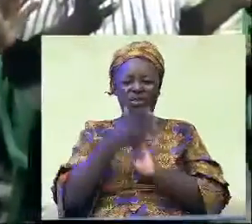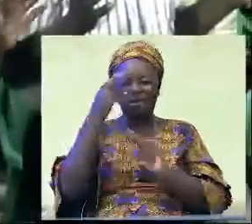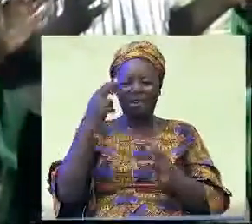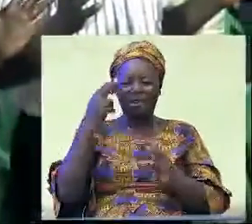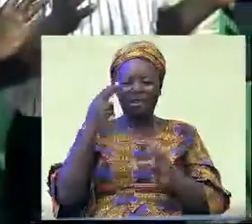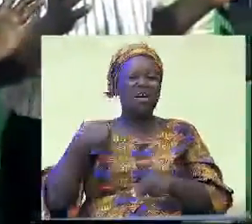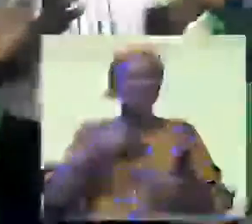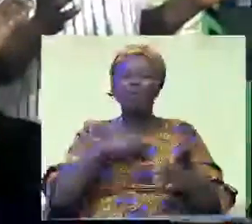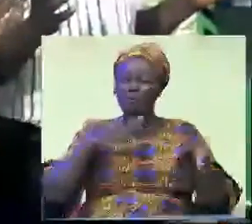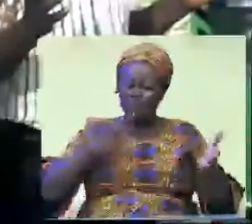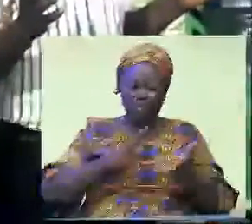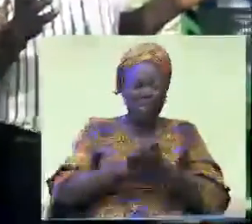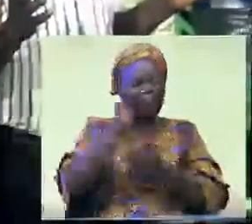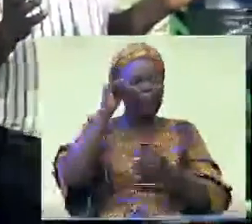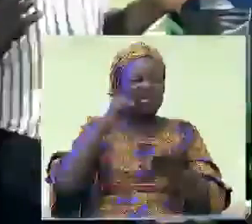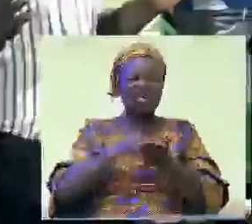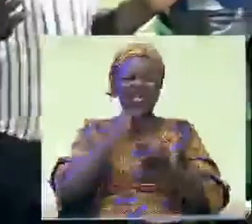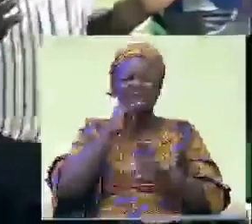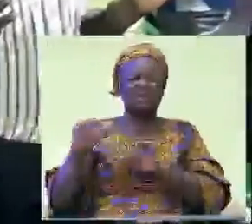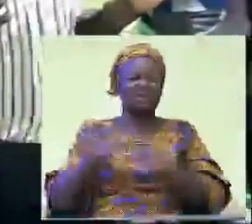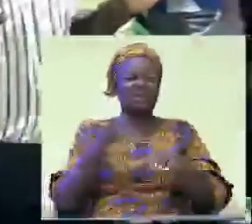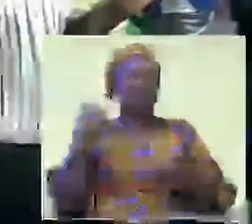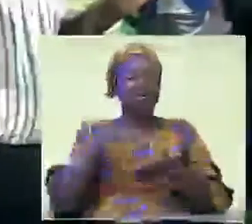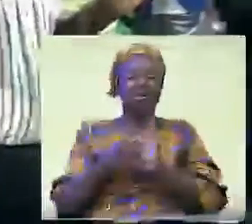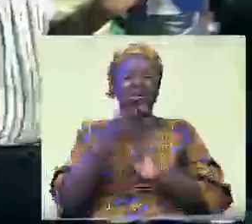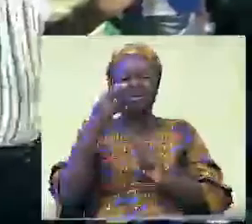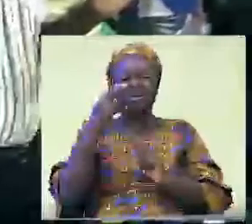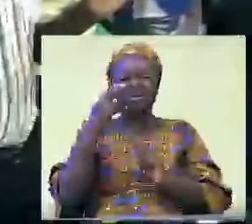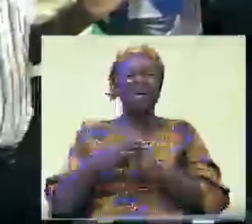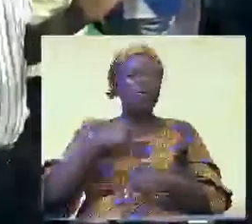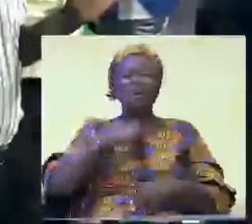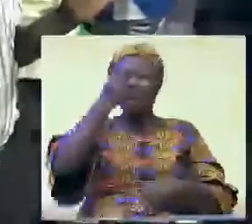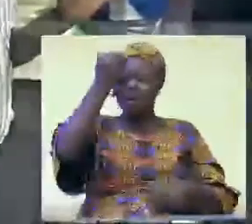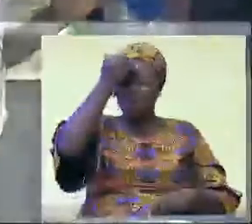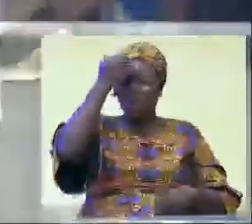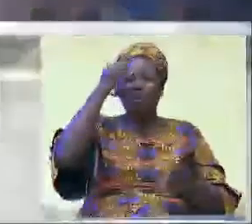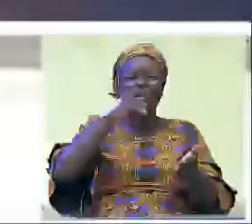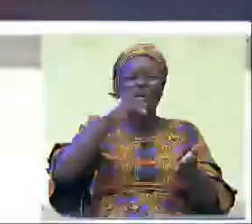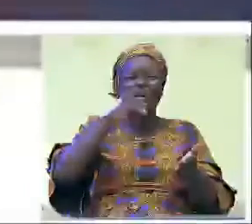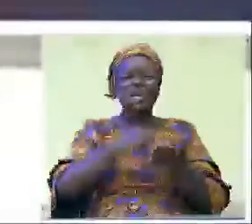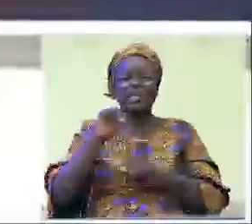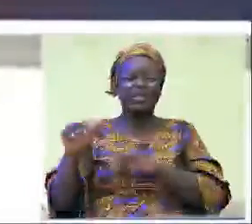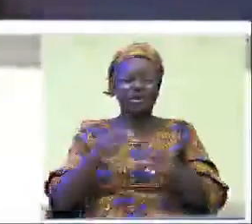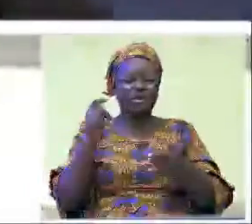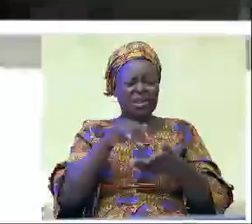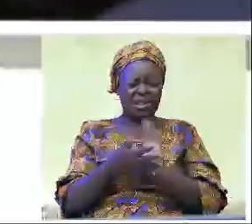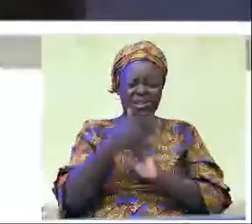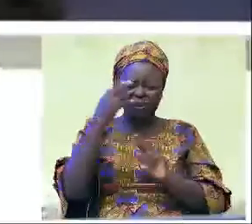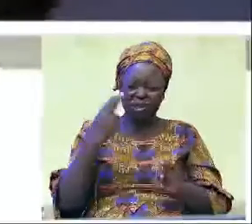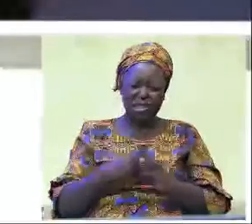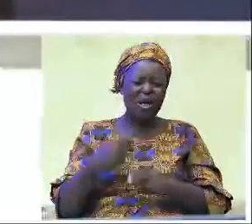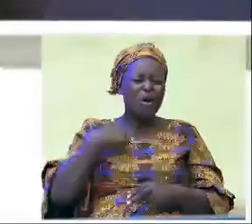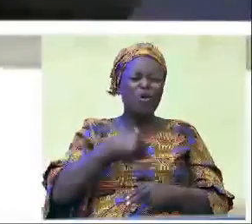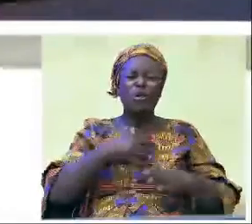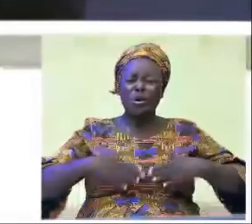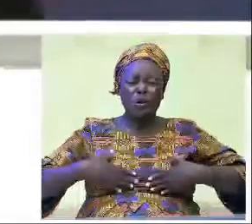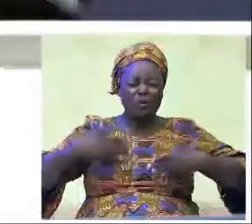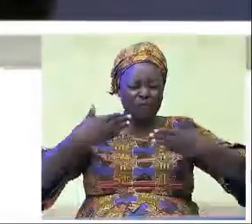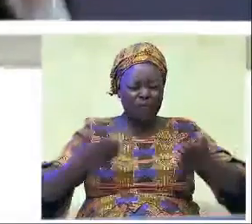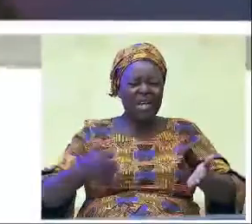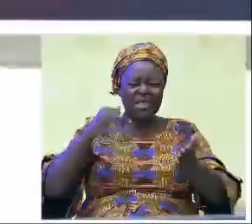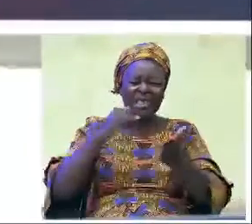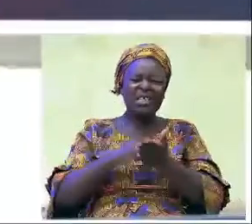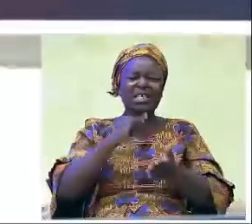Lord, it is done. We believe it is done. We know it